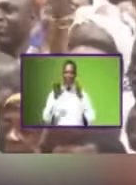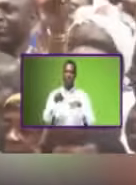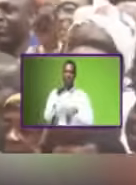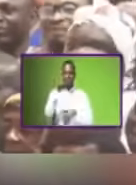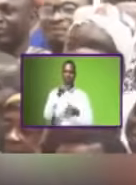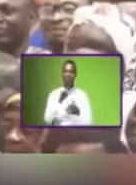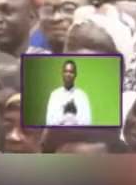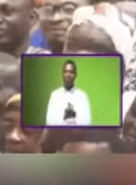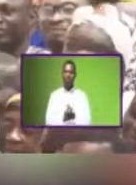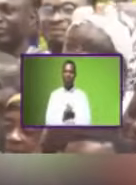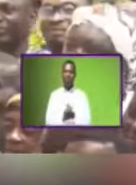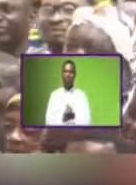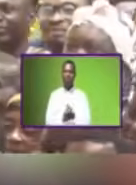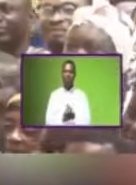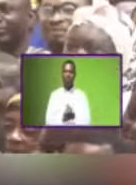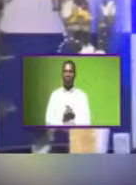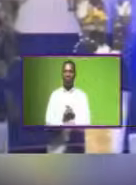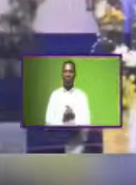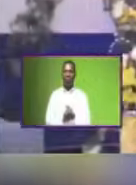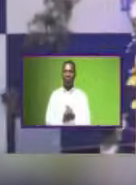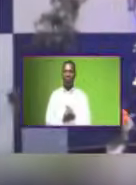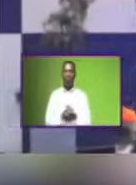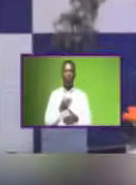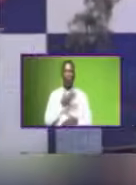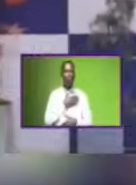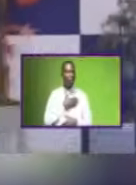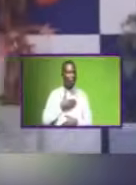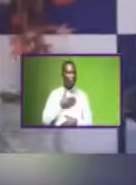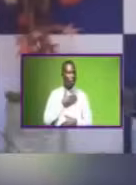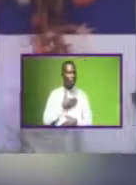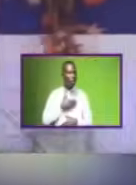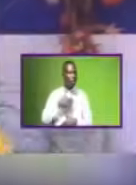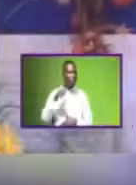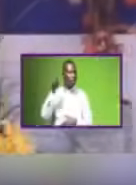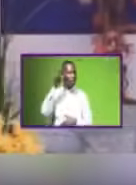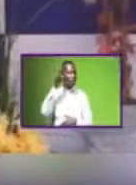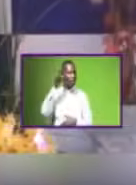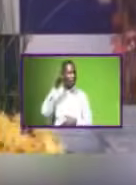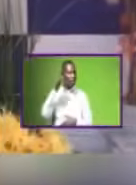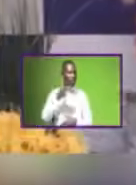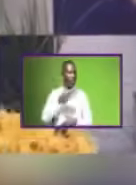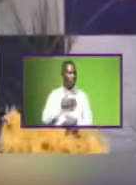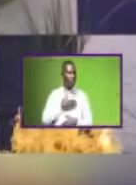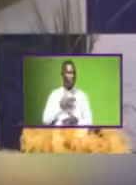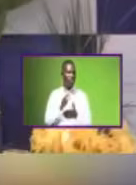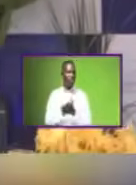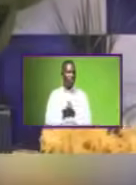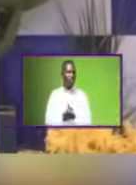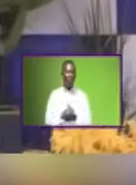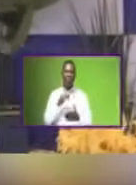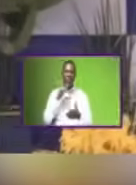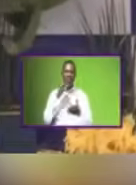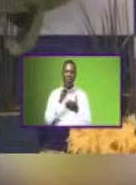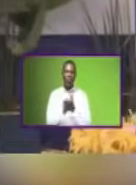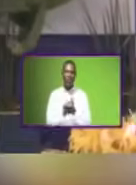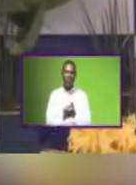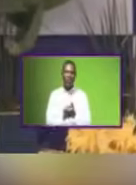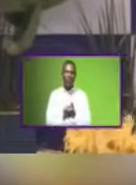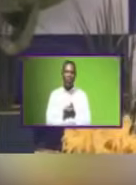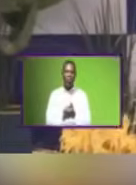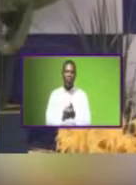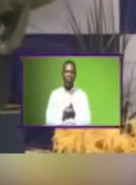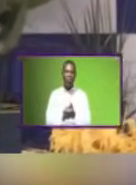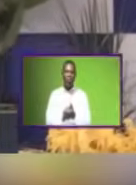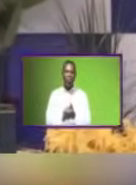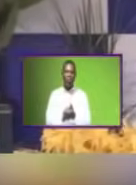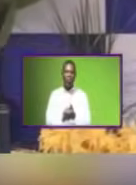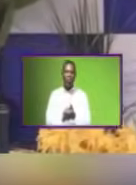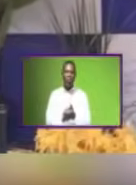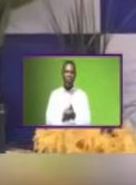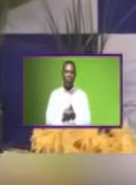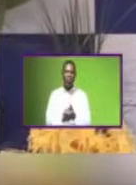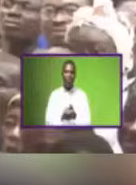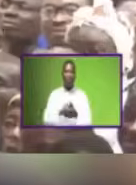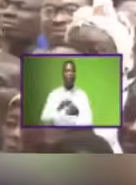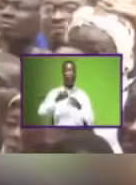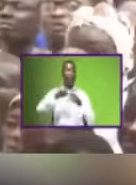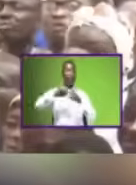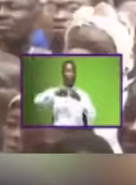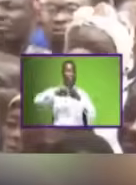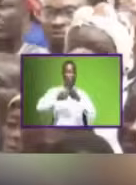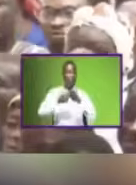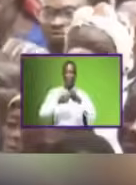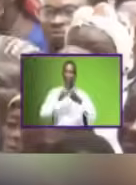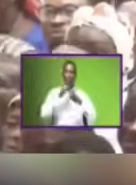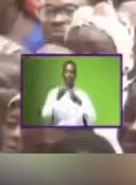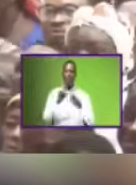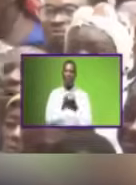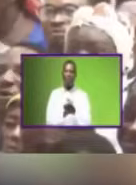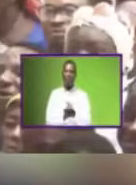anka monte ma se mbisa no me se we fiti ase ana o ma ho kura